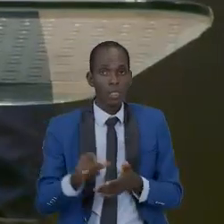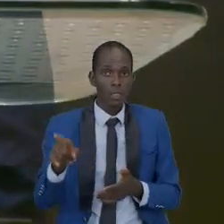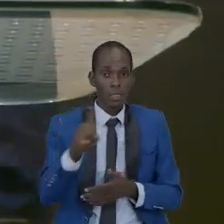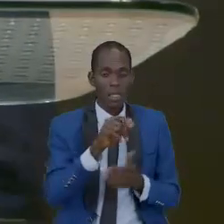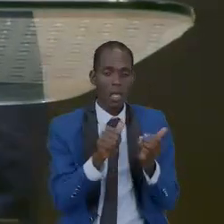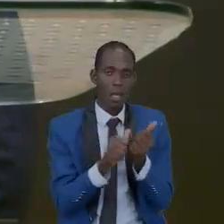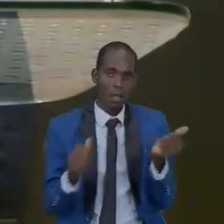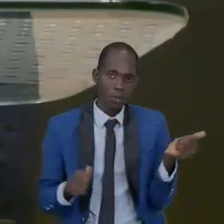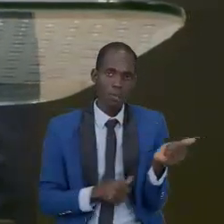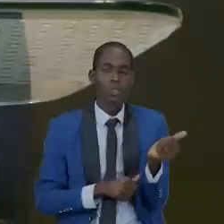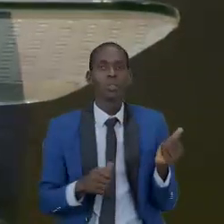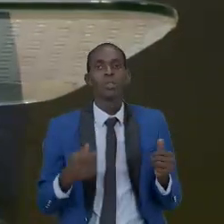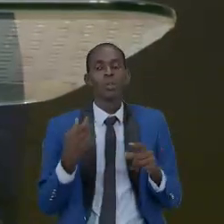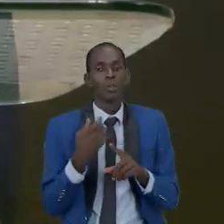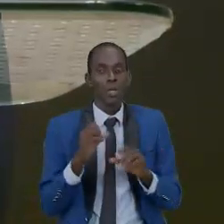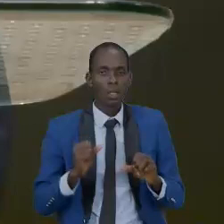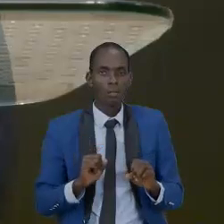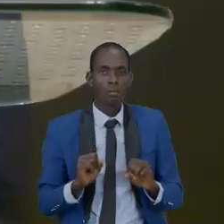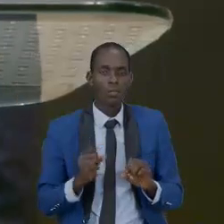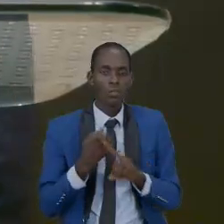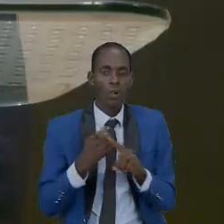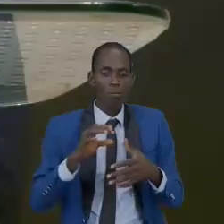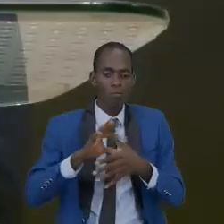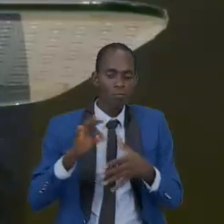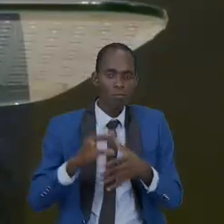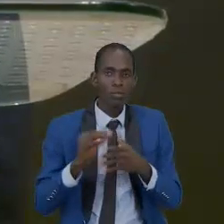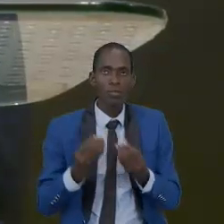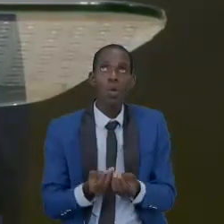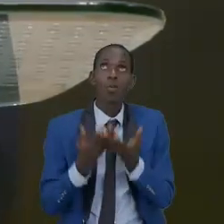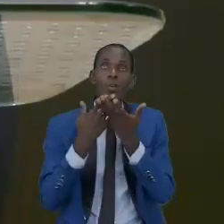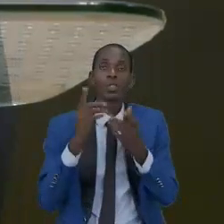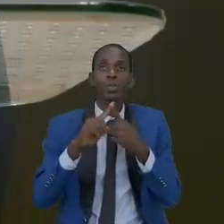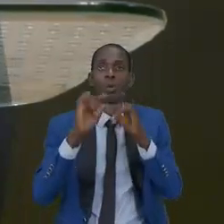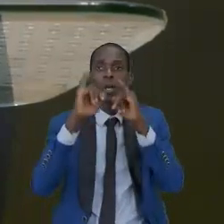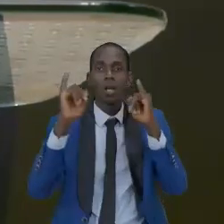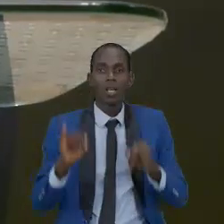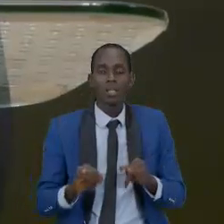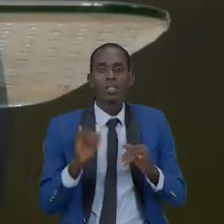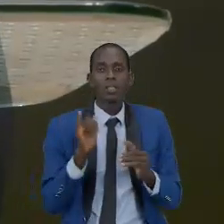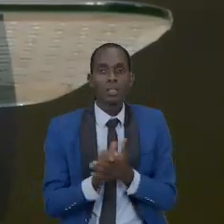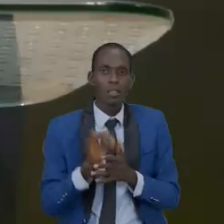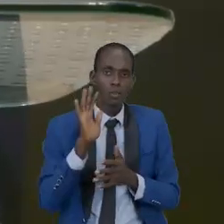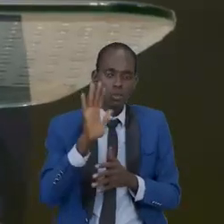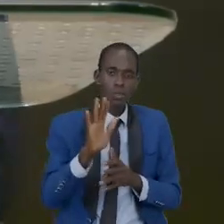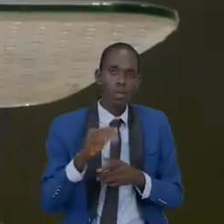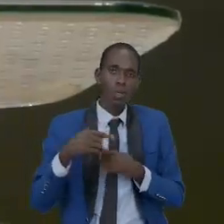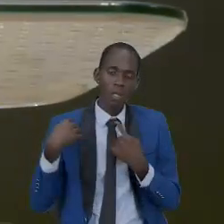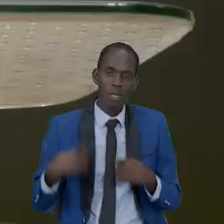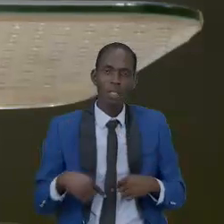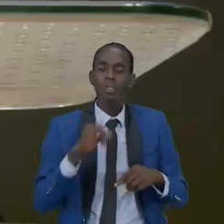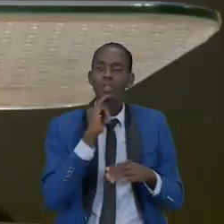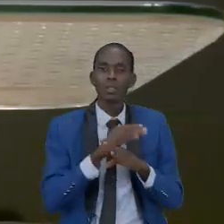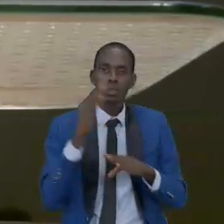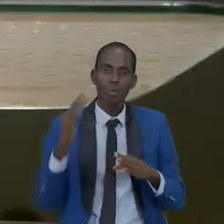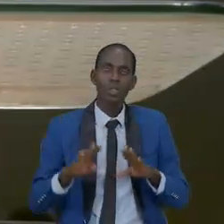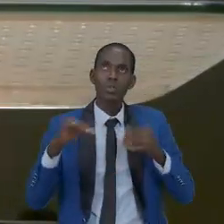from meats offered to idols, so that your love is wholeheartedly given to God, and